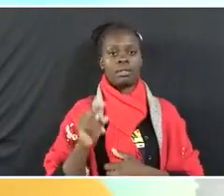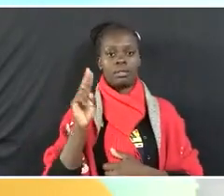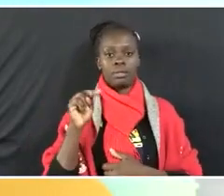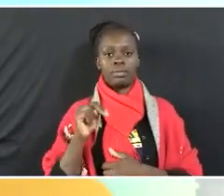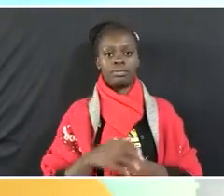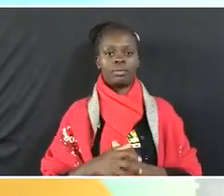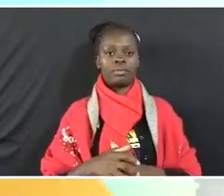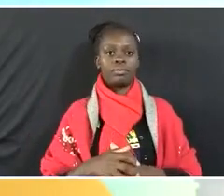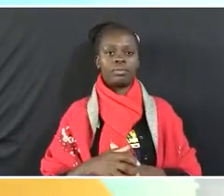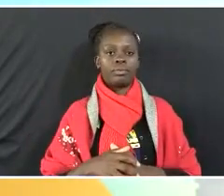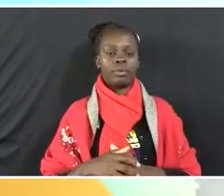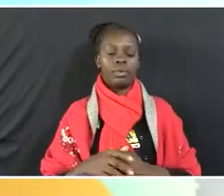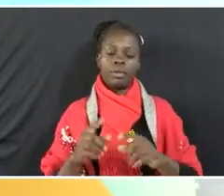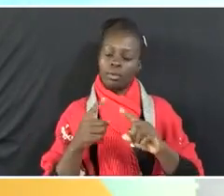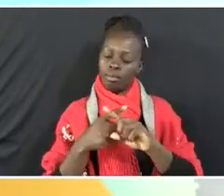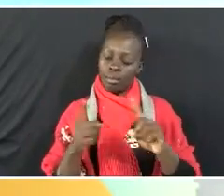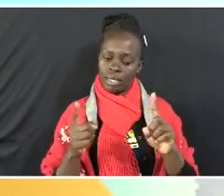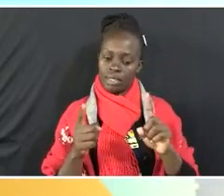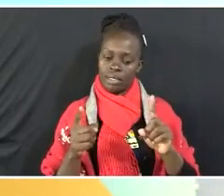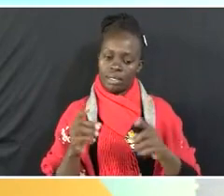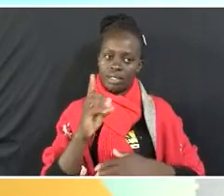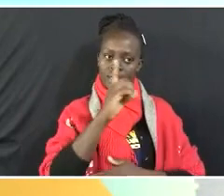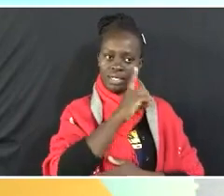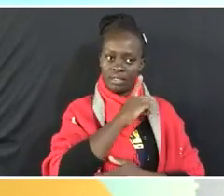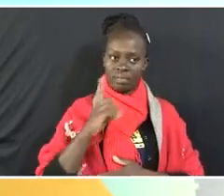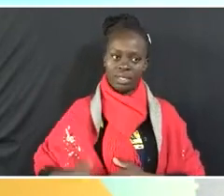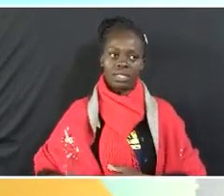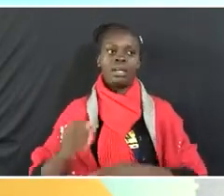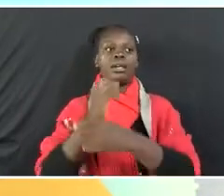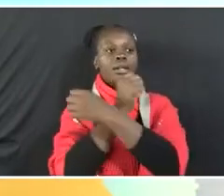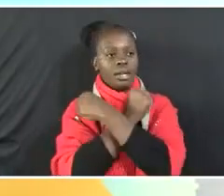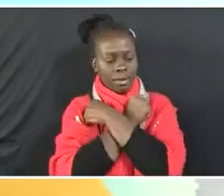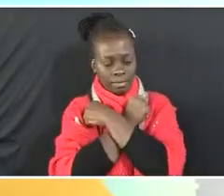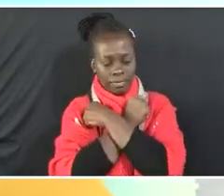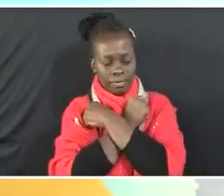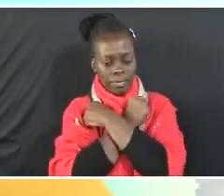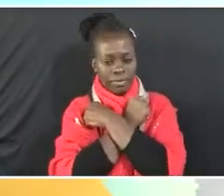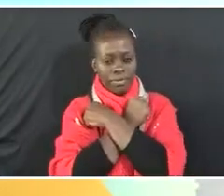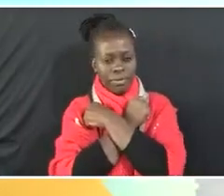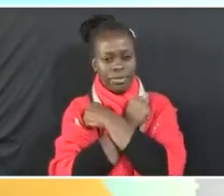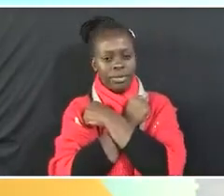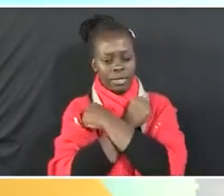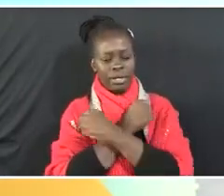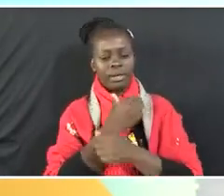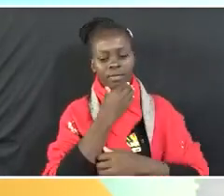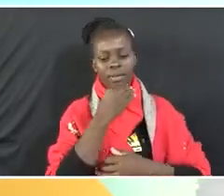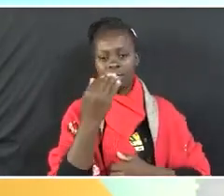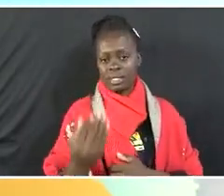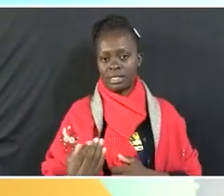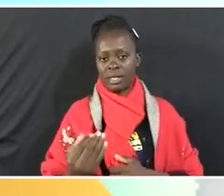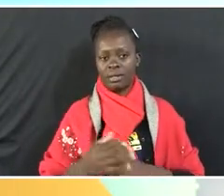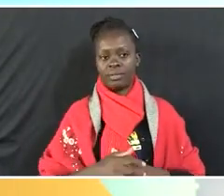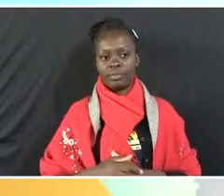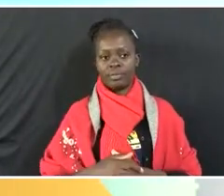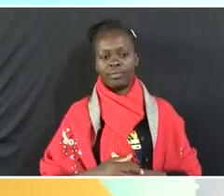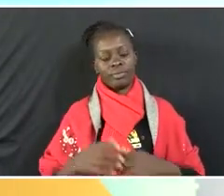am leaving it for you." David ran away. When David ran away, now Absalom plans to